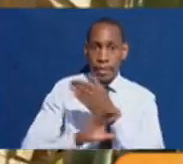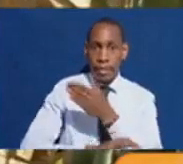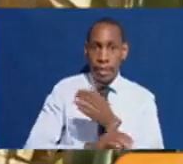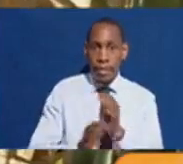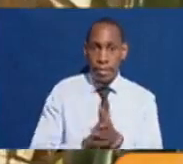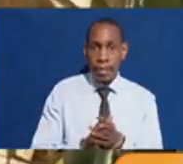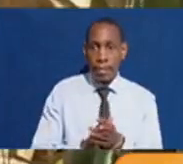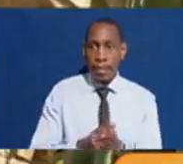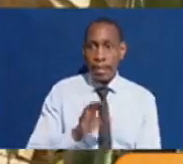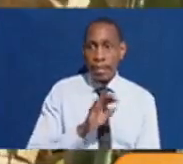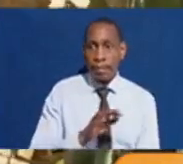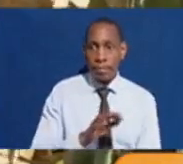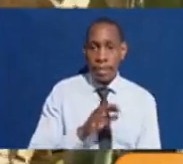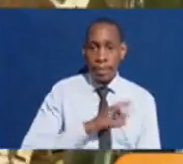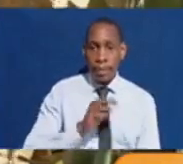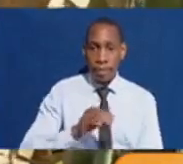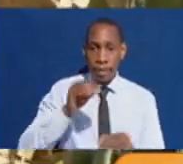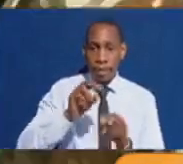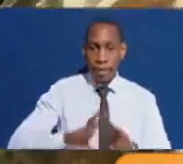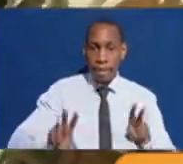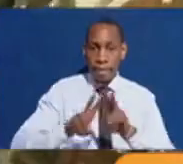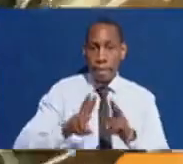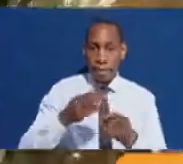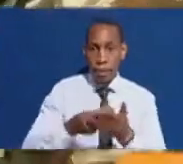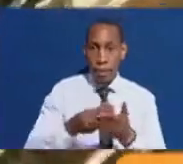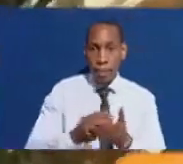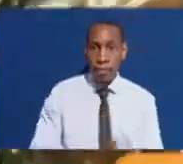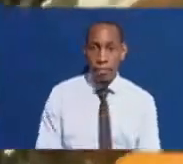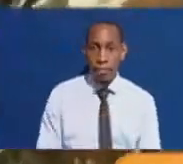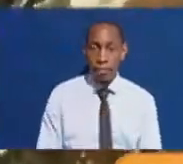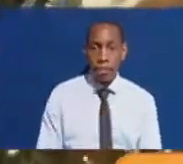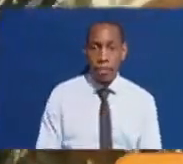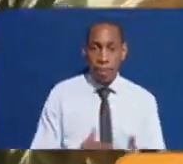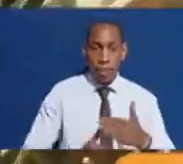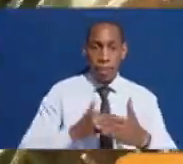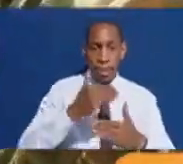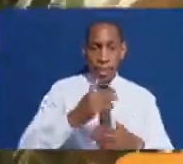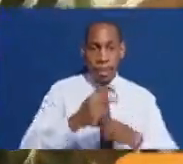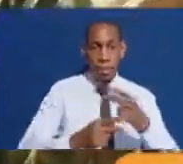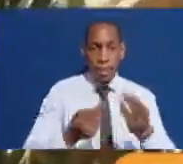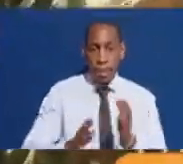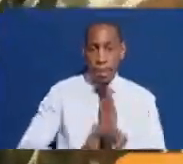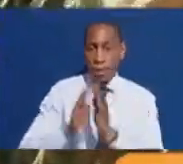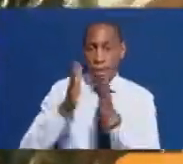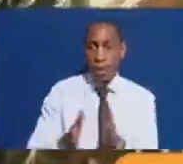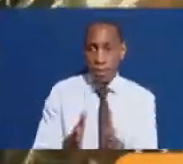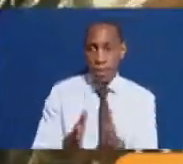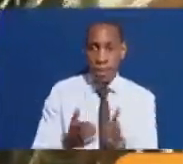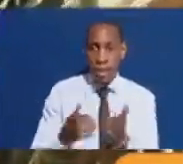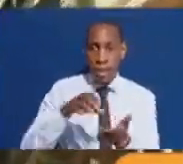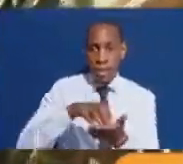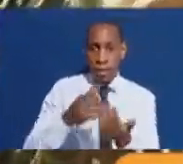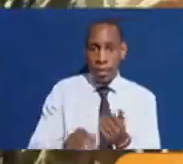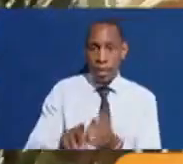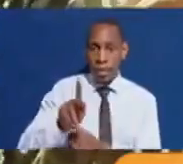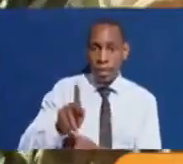for the investment, the value for money. The next stage is for the developers, for this case KALRO, to